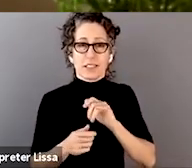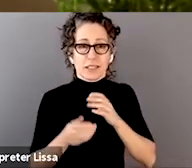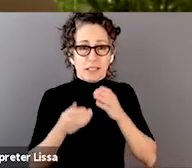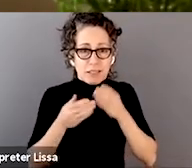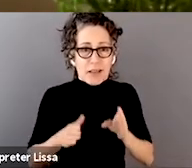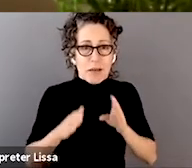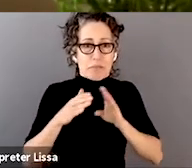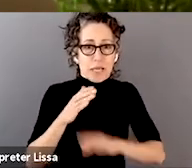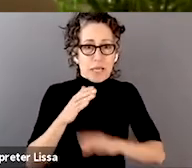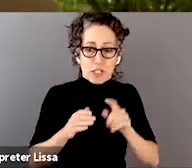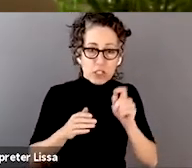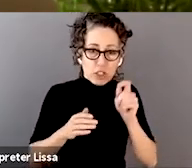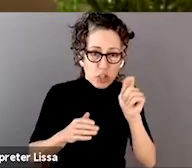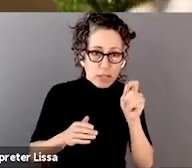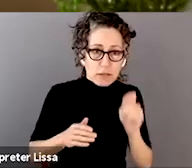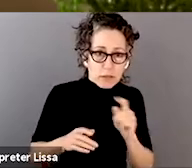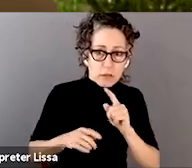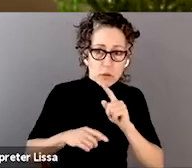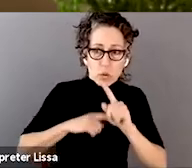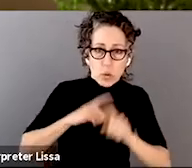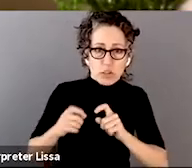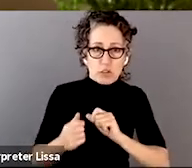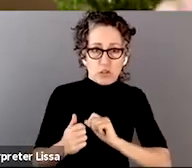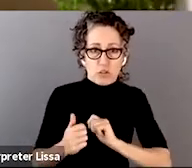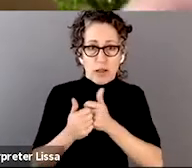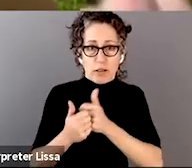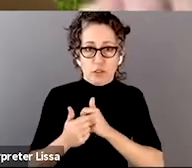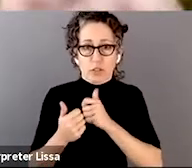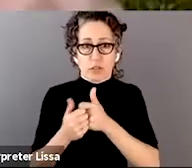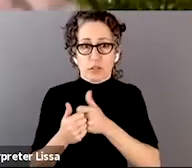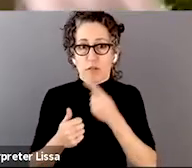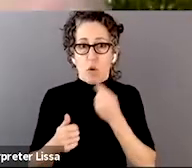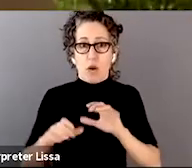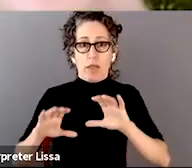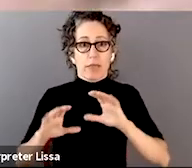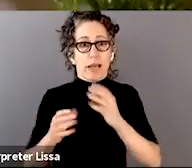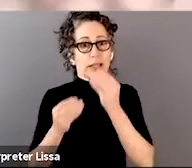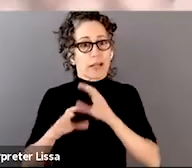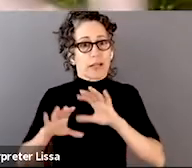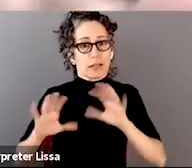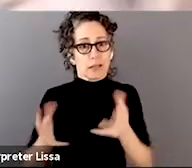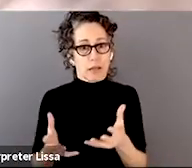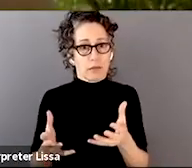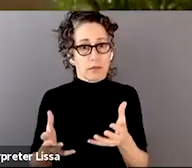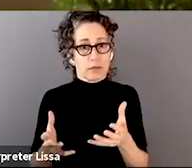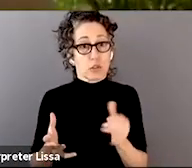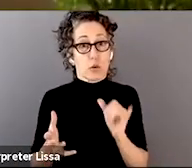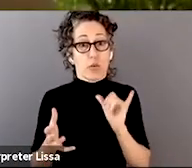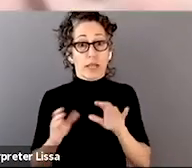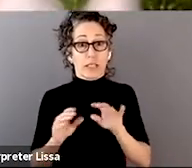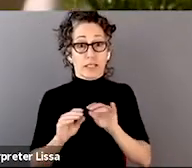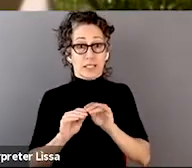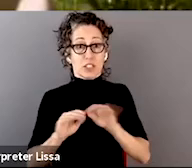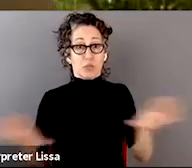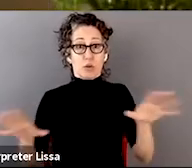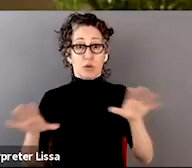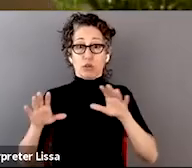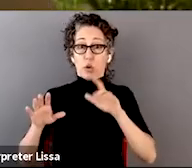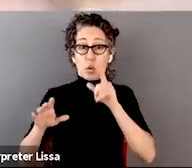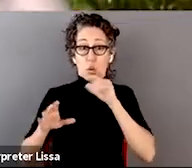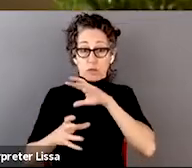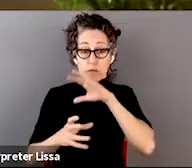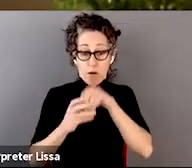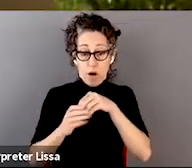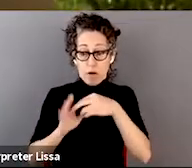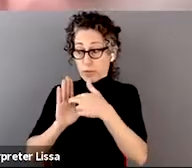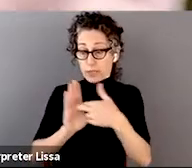on distributions to say, is this really like the kind of distribution that we would have in our country? Or is this the distribution